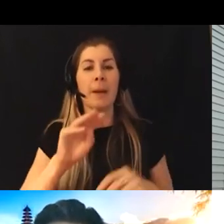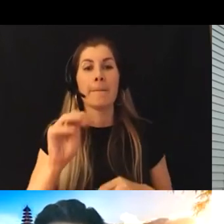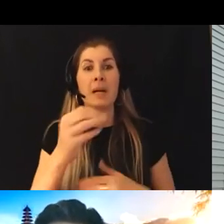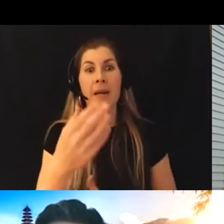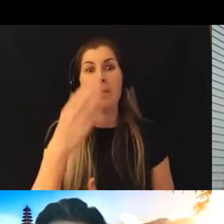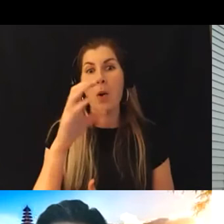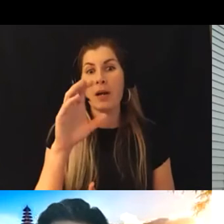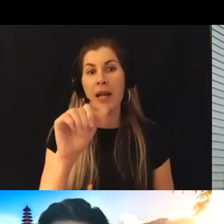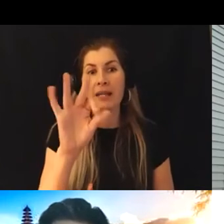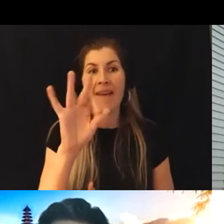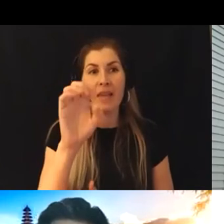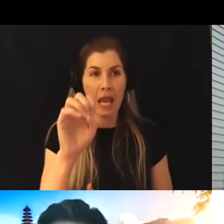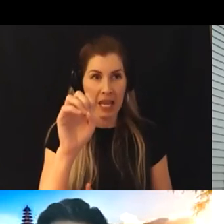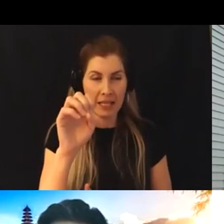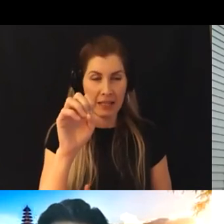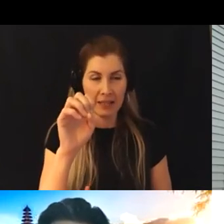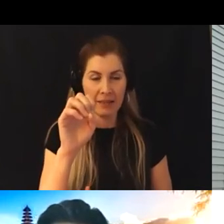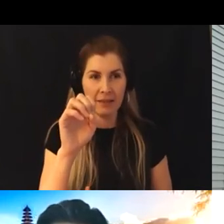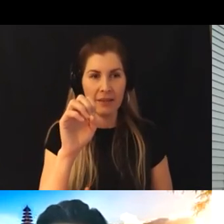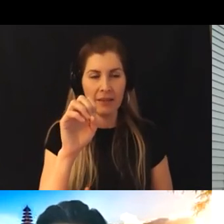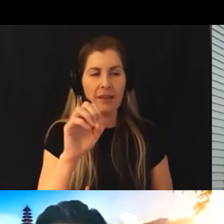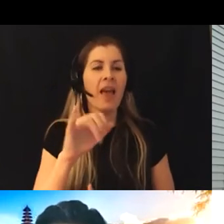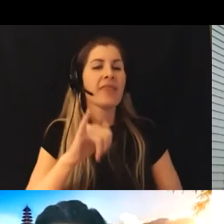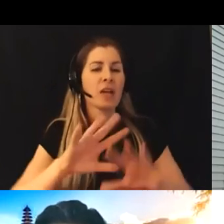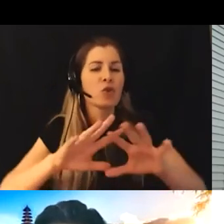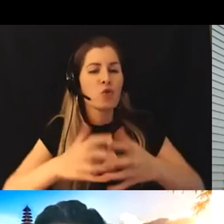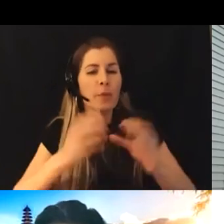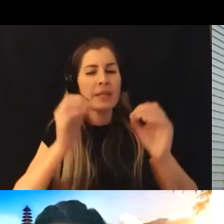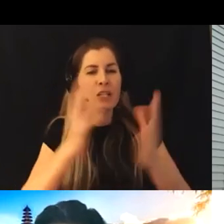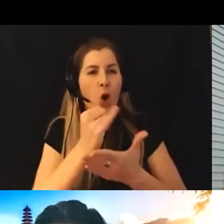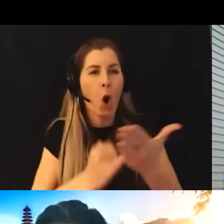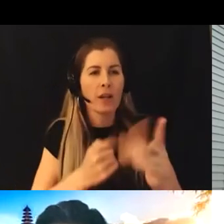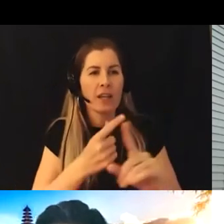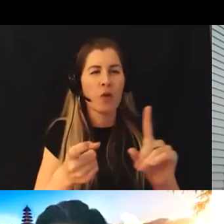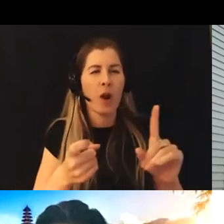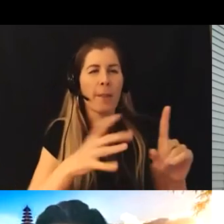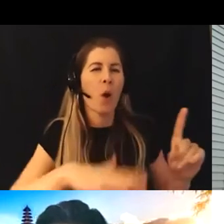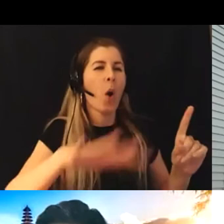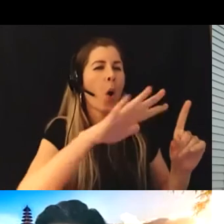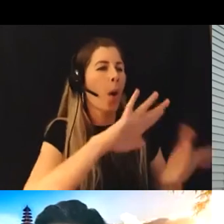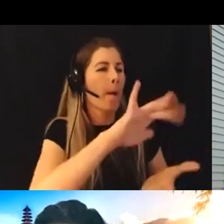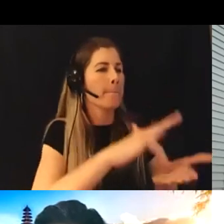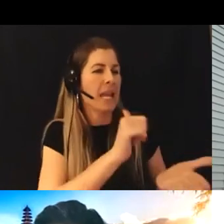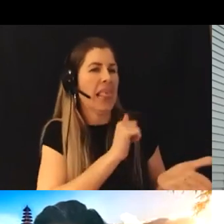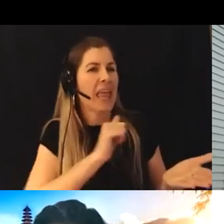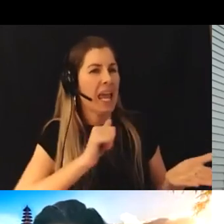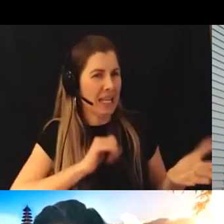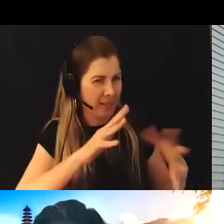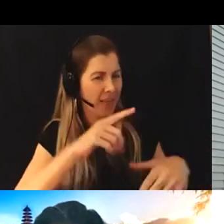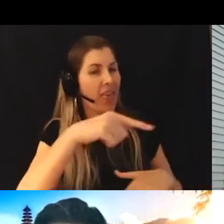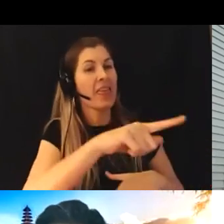Cafe, we're a group of teaching artists from the whole Mid-Atlantic region, and we come